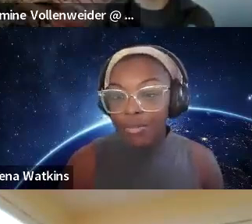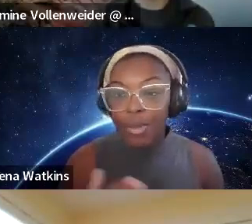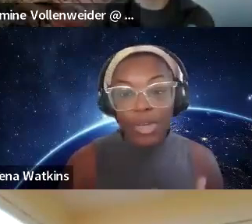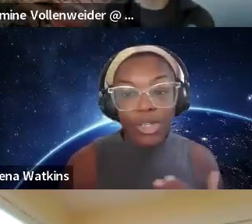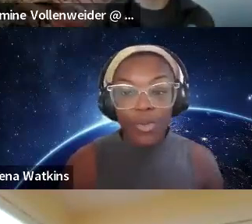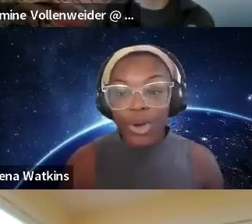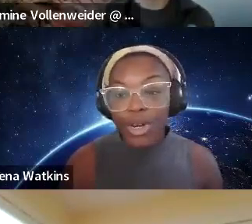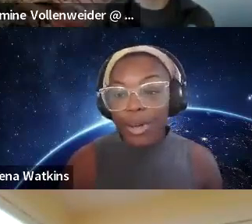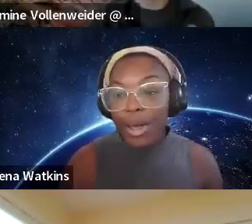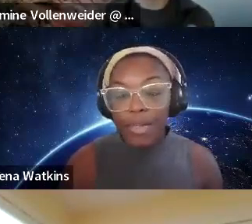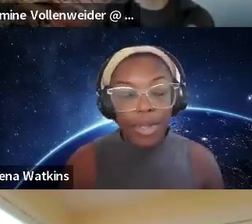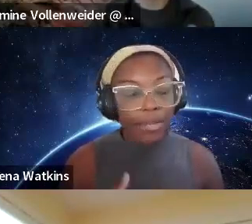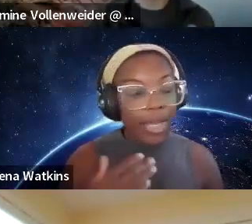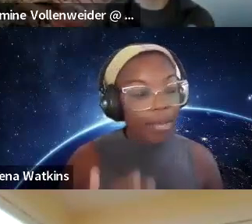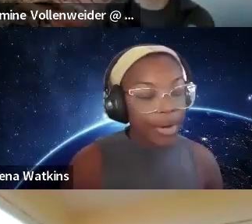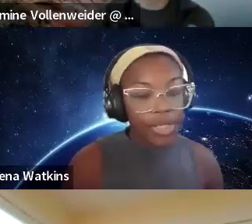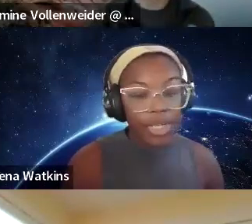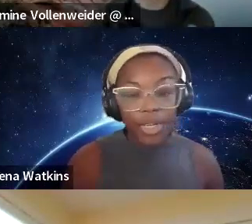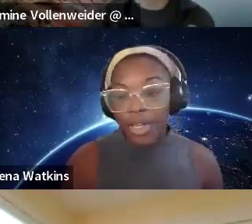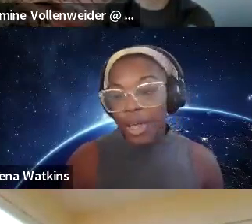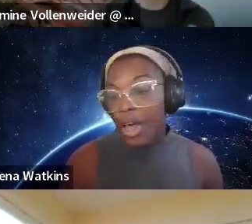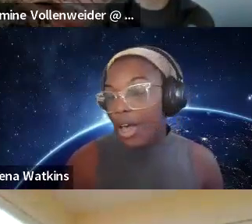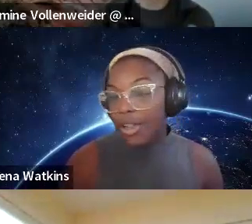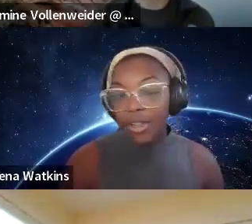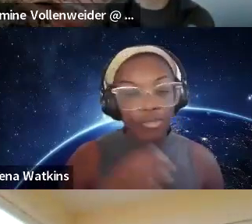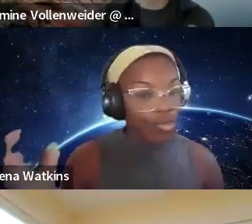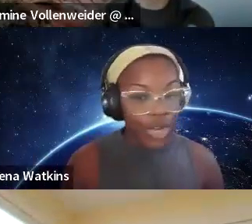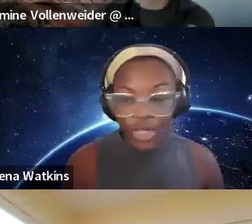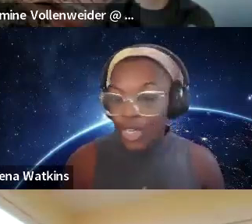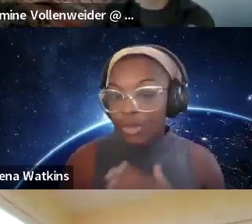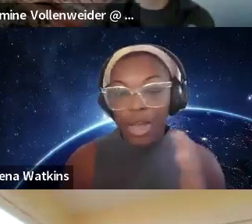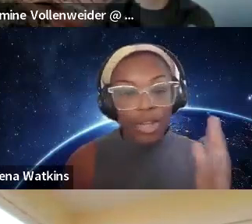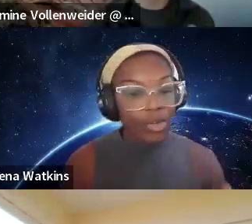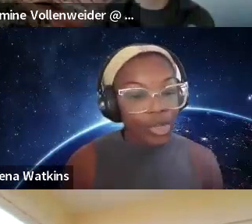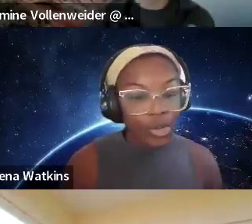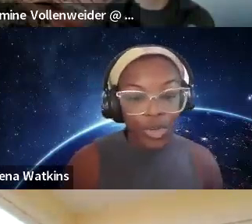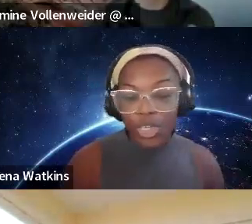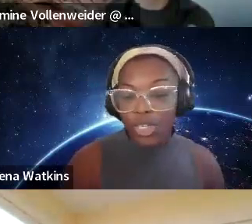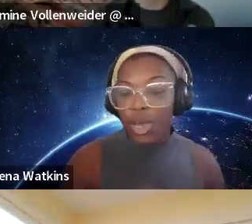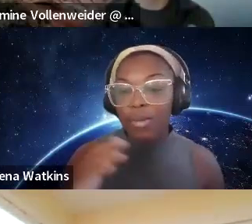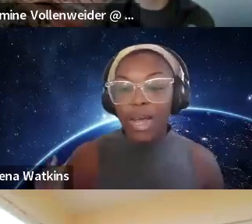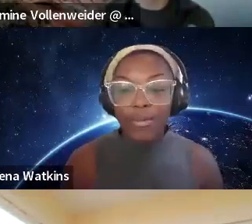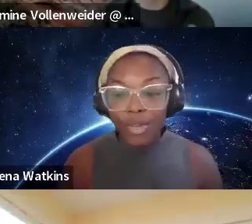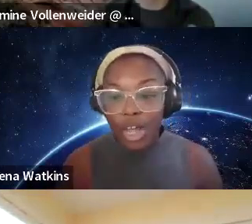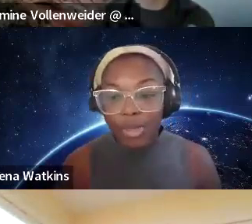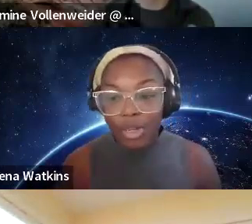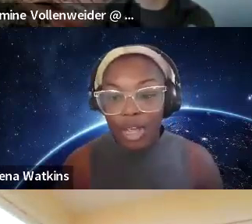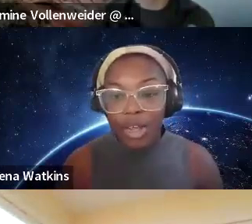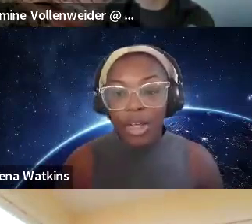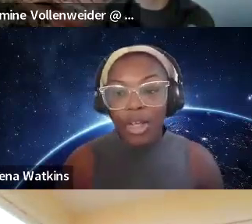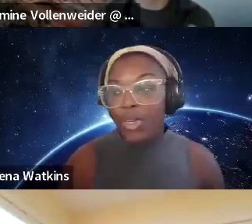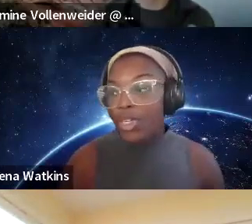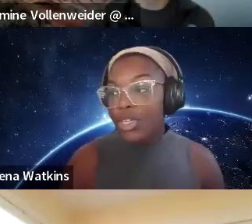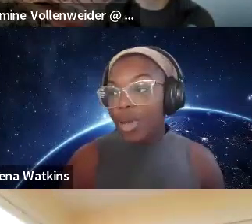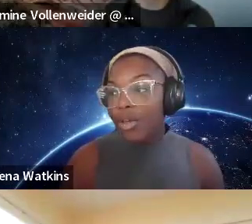do this if people are still worried about being in person? We teach them how to use Zoom. We teach them how to apply for jobs